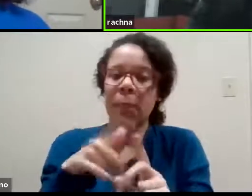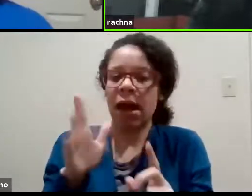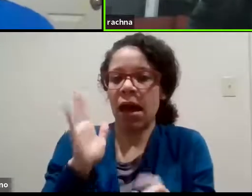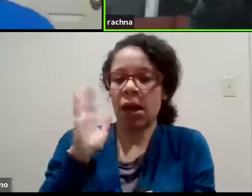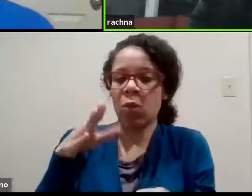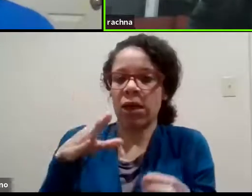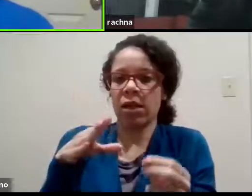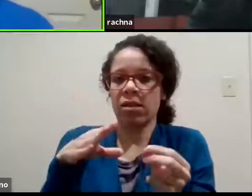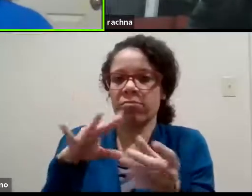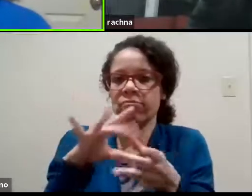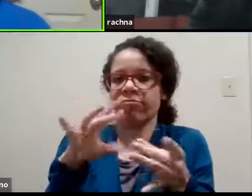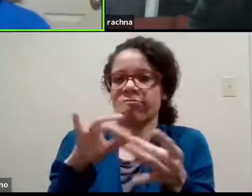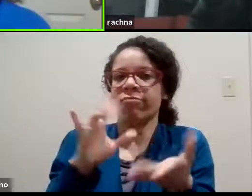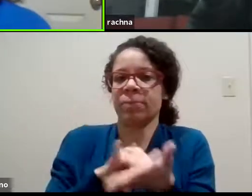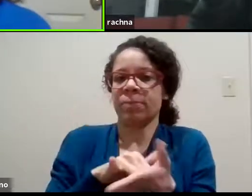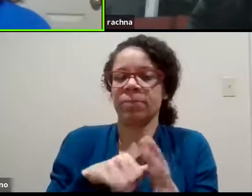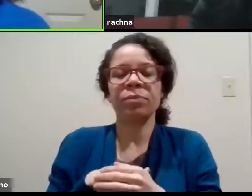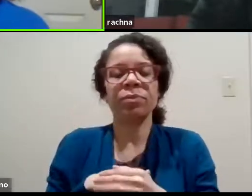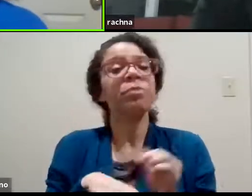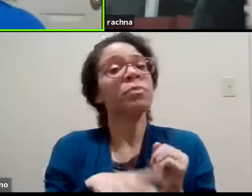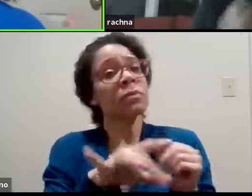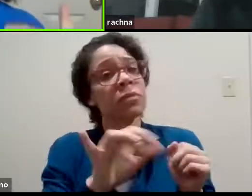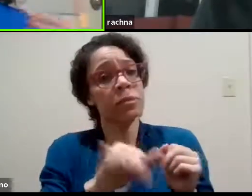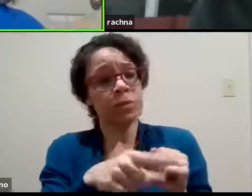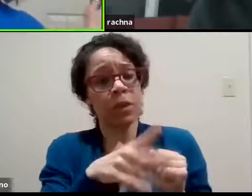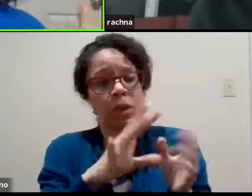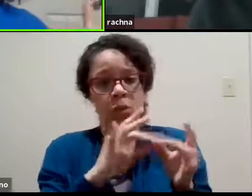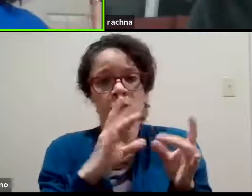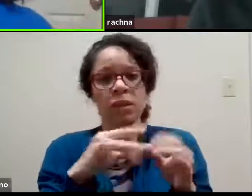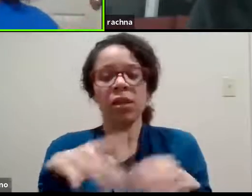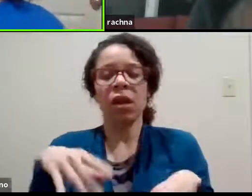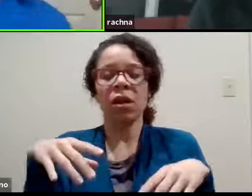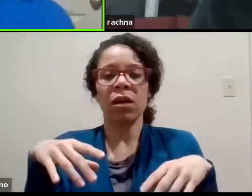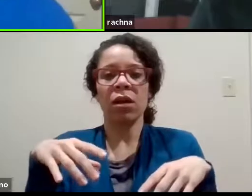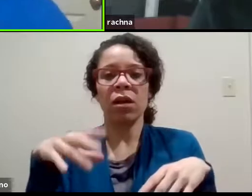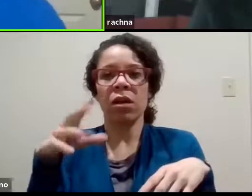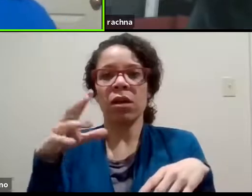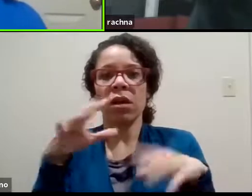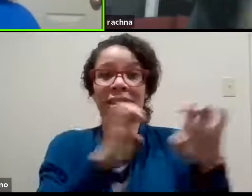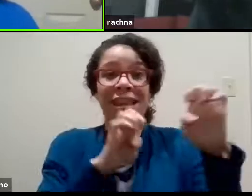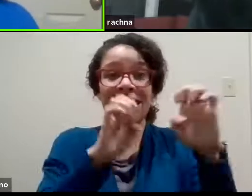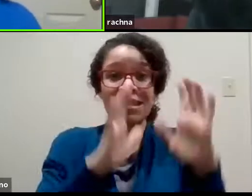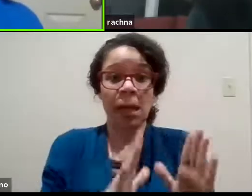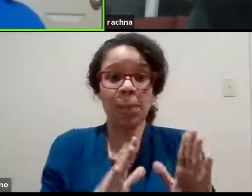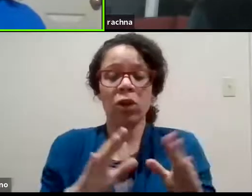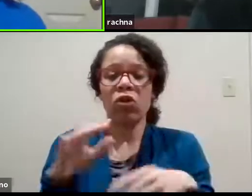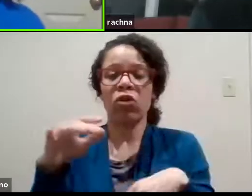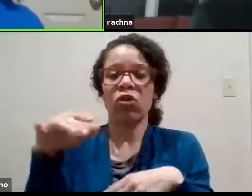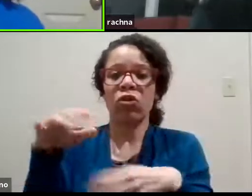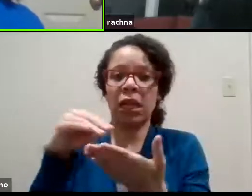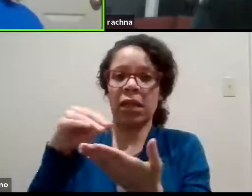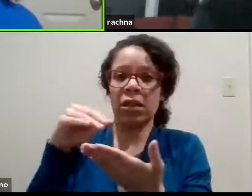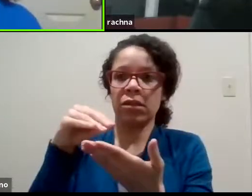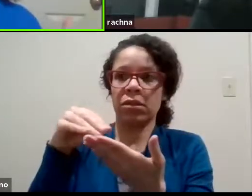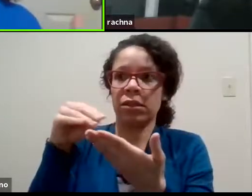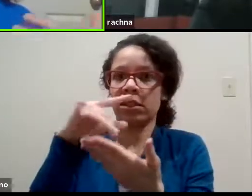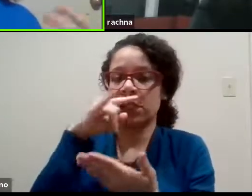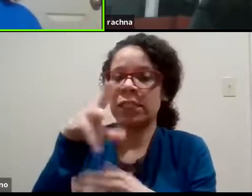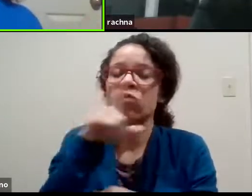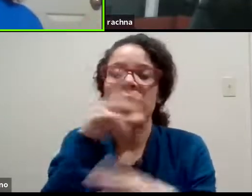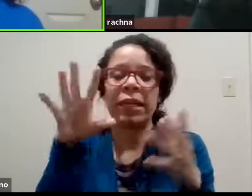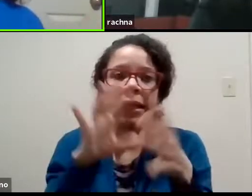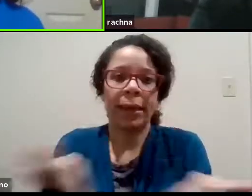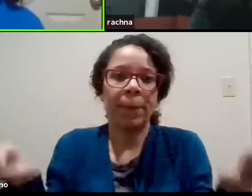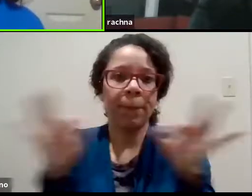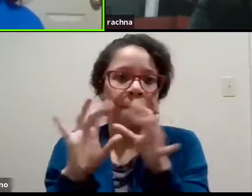Also, you had mentioned that the relationship between the examiner and the examinee is really important. And so,